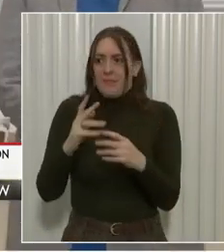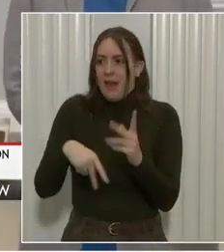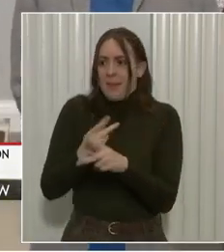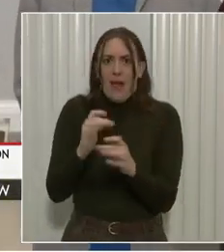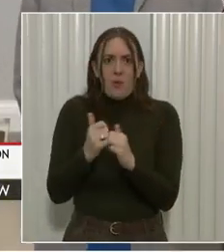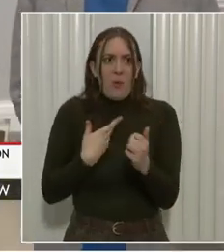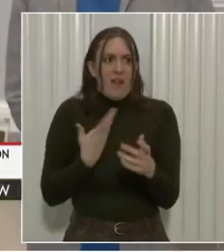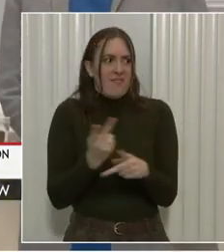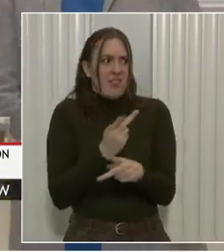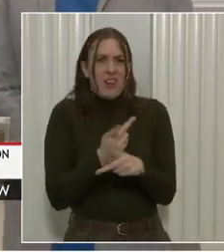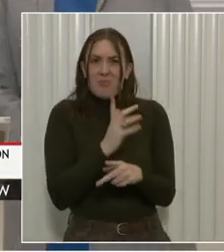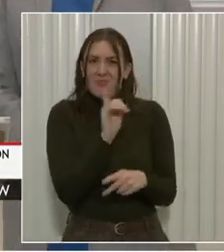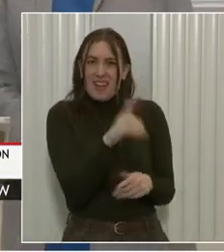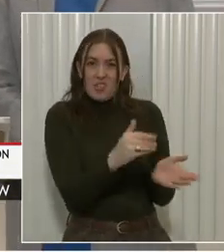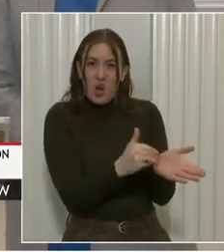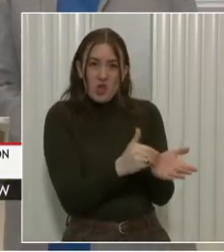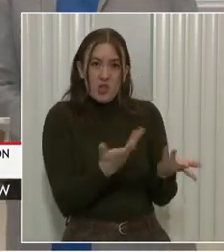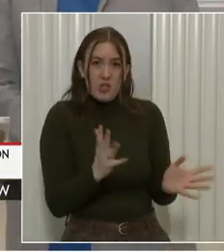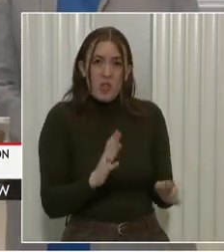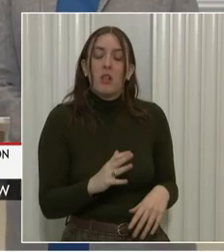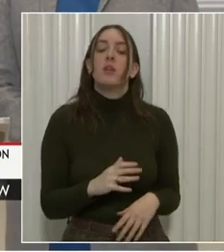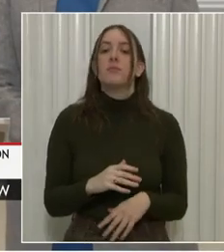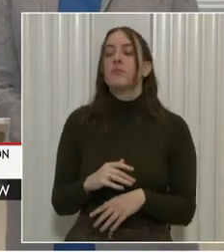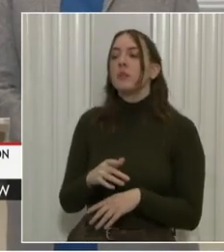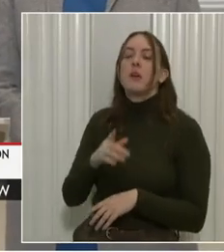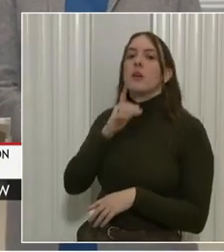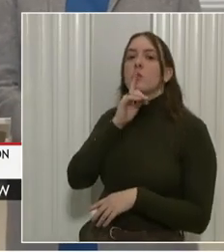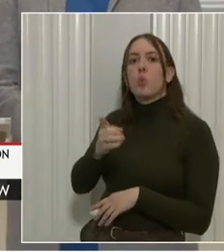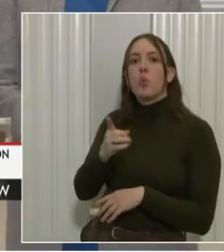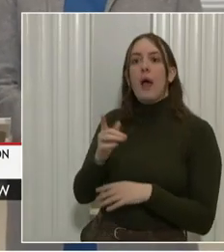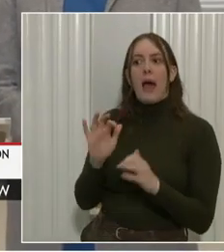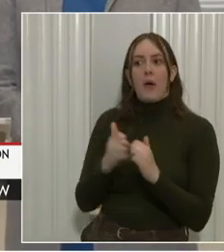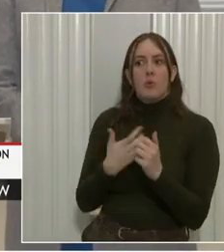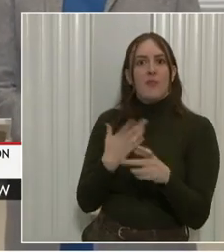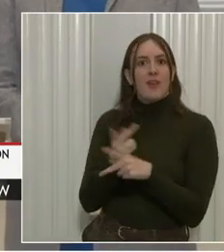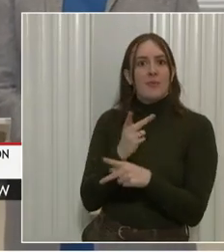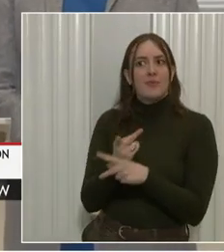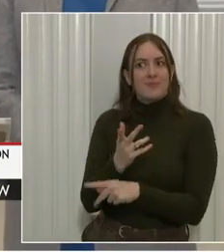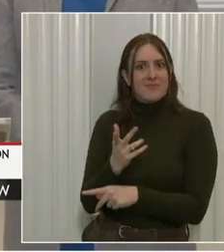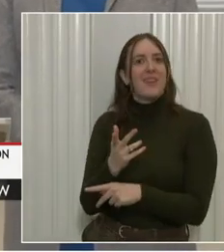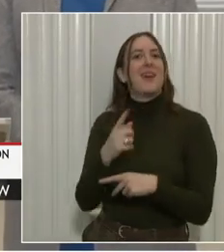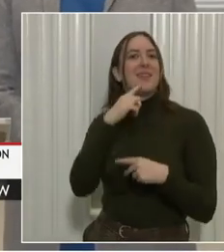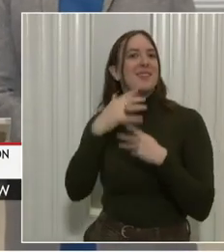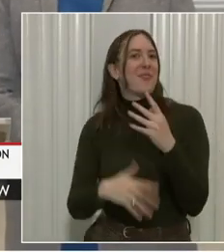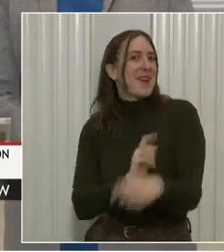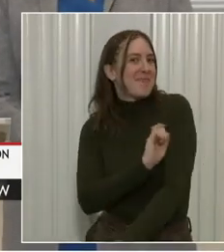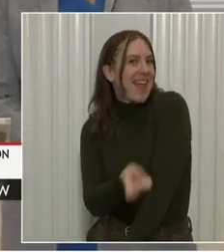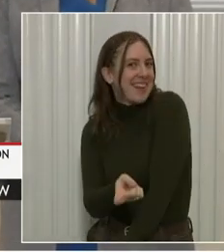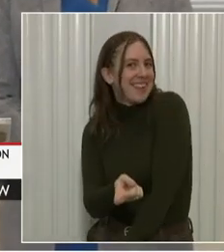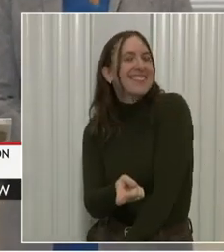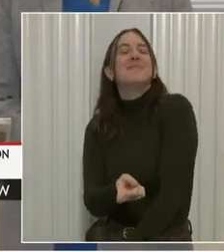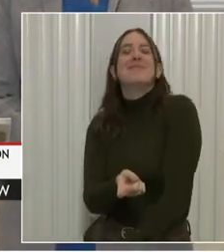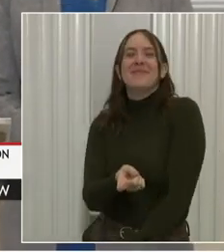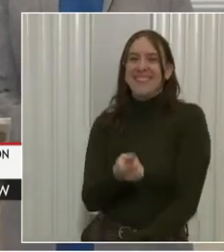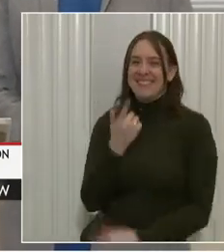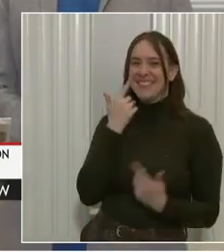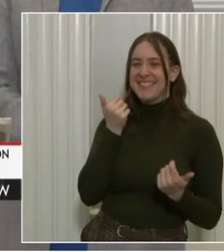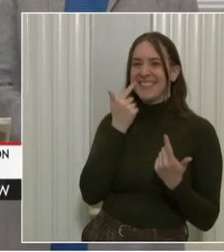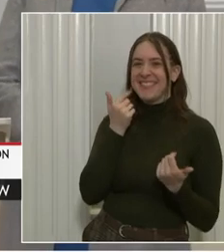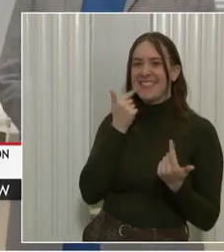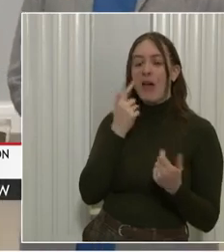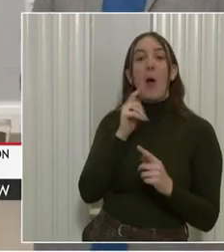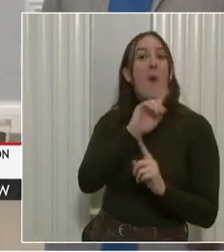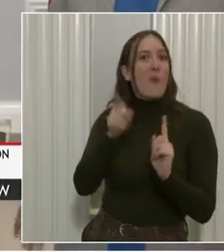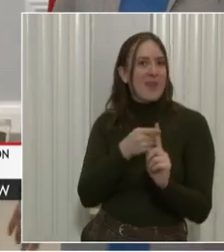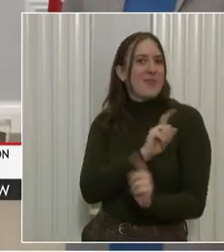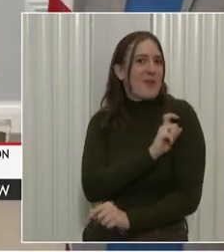for the second part first, you can find out your blood type by donating blood. When you donate, we're going to check your blood type, and